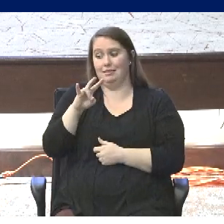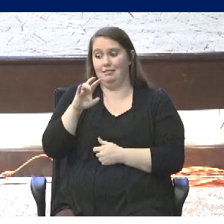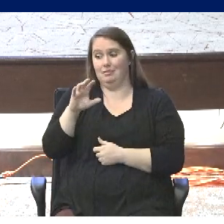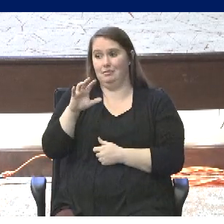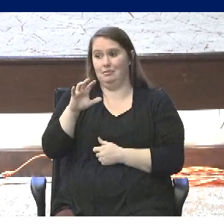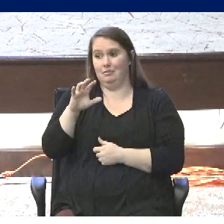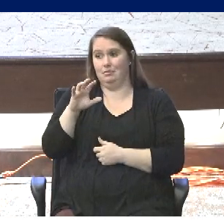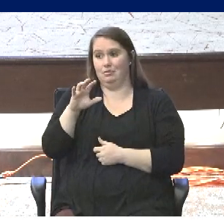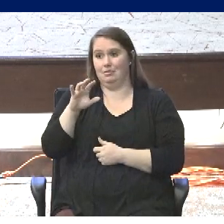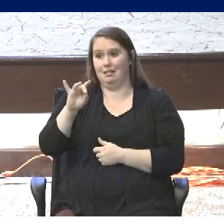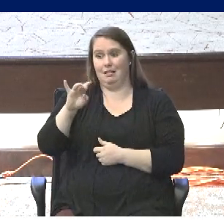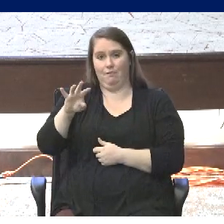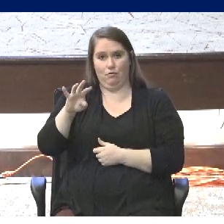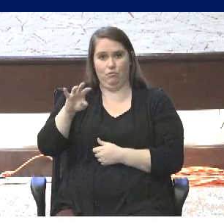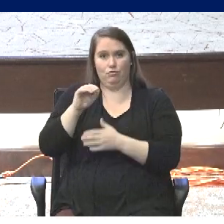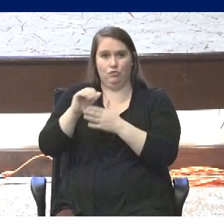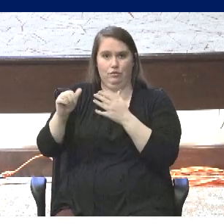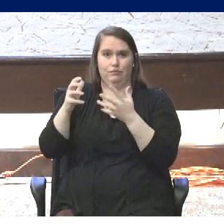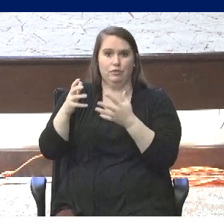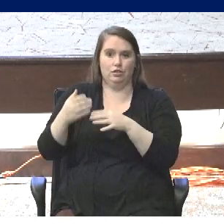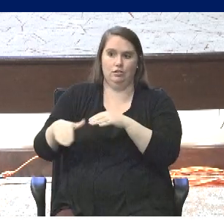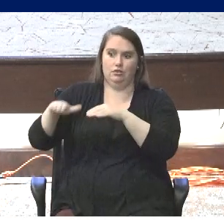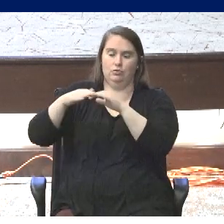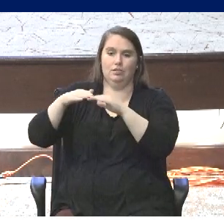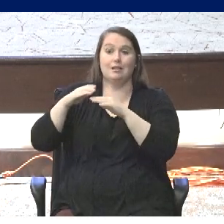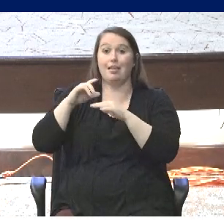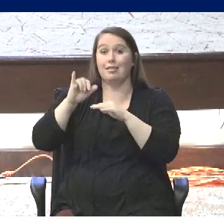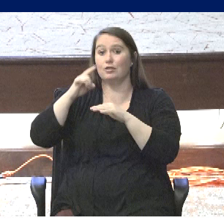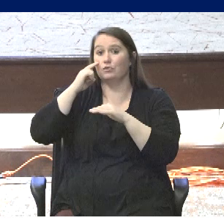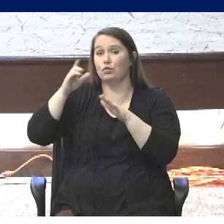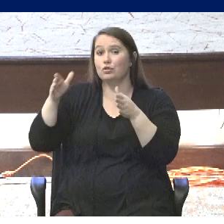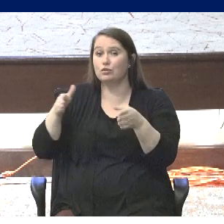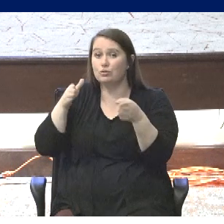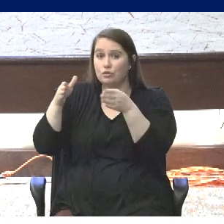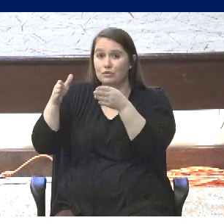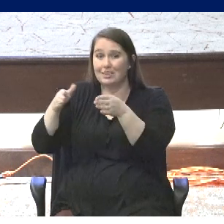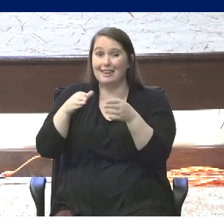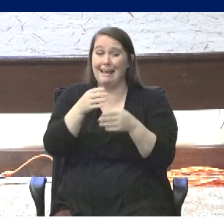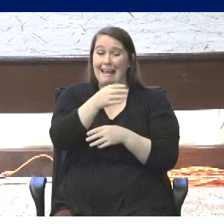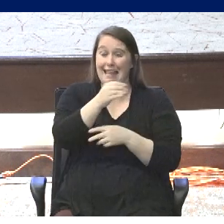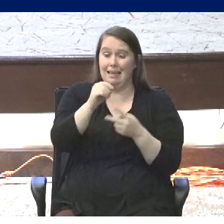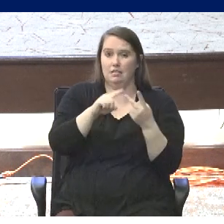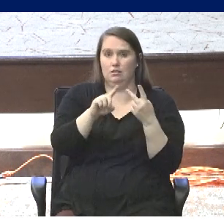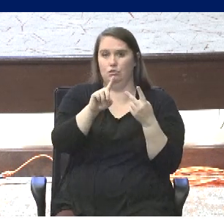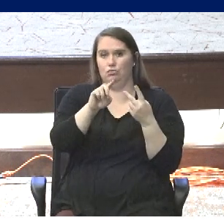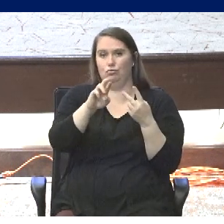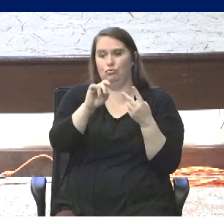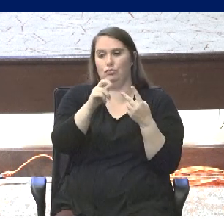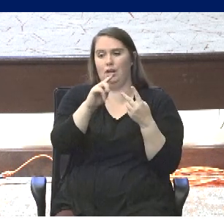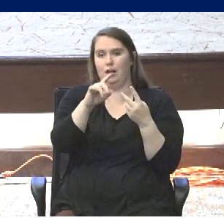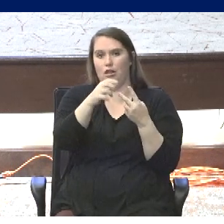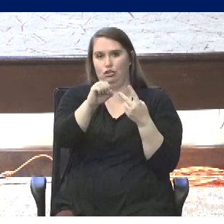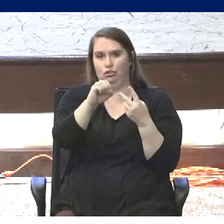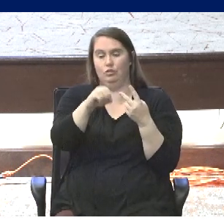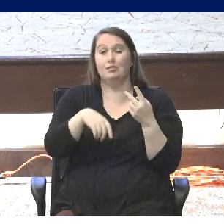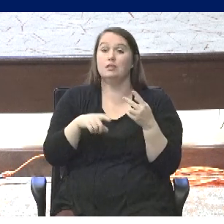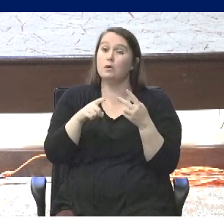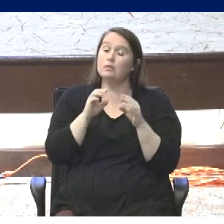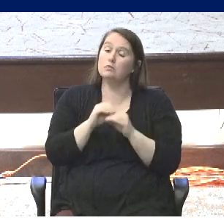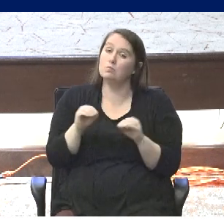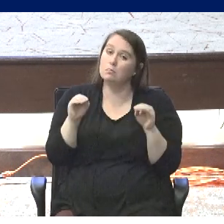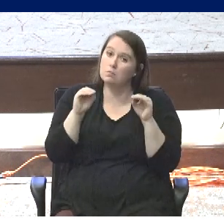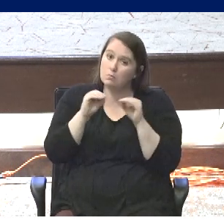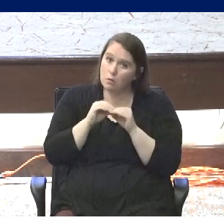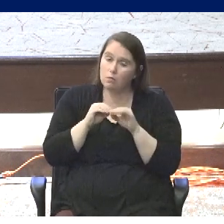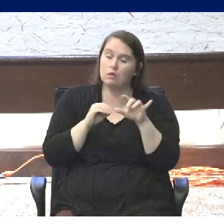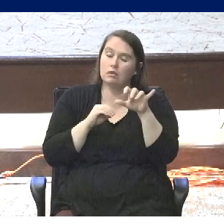$784 per lot increase. And that's for the street and for the drainage criteria. So it is more, and we're